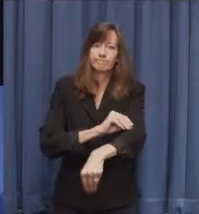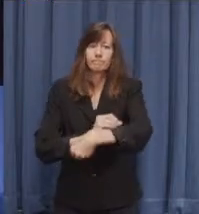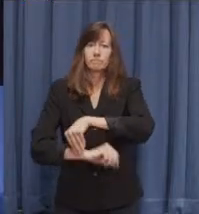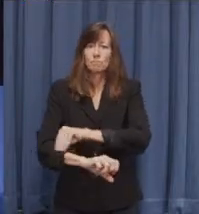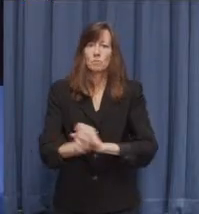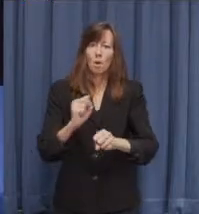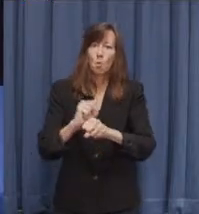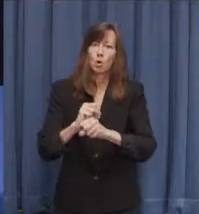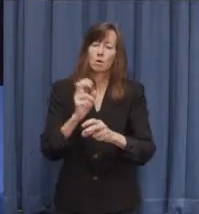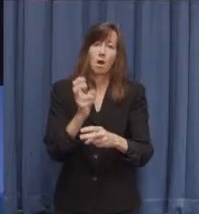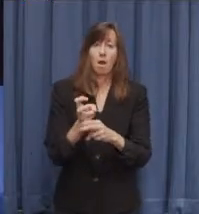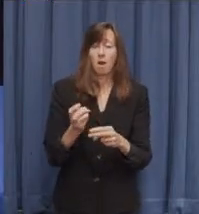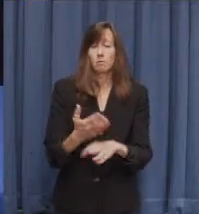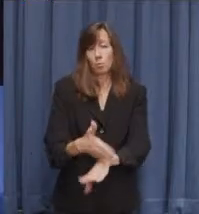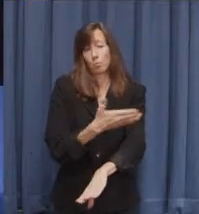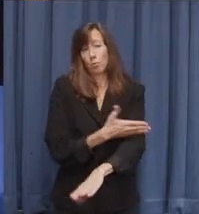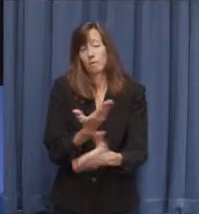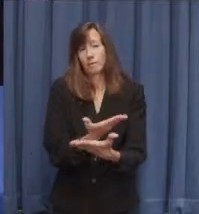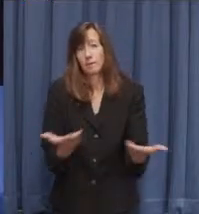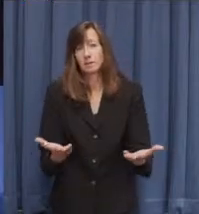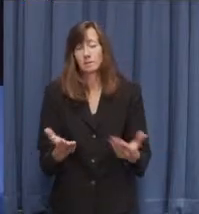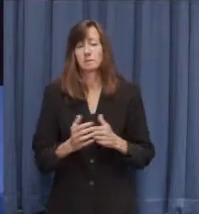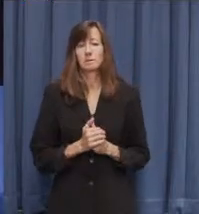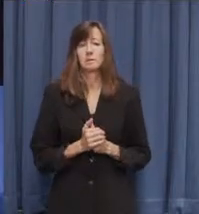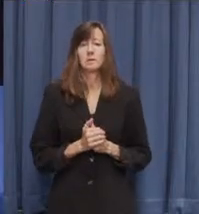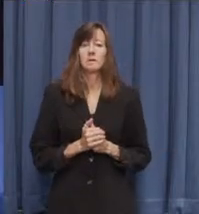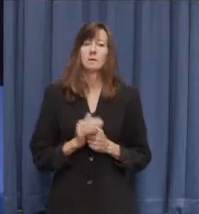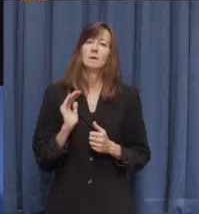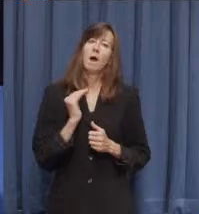theme and the message that I think is important is,